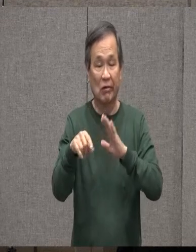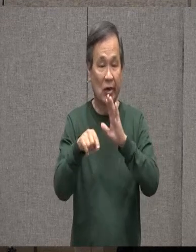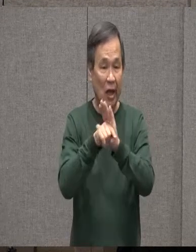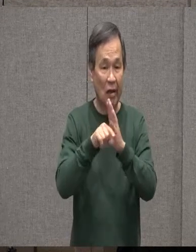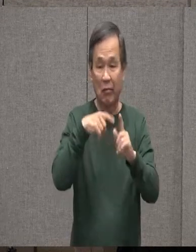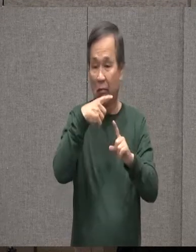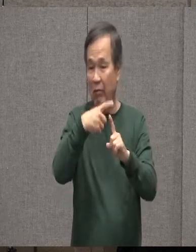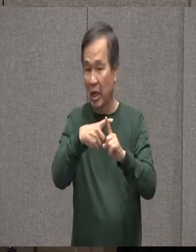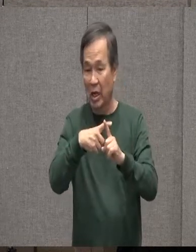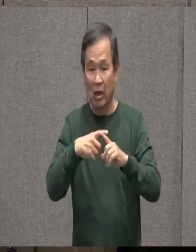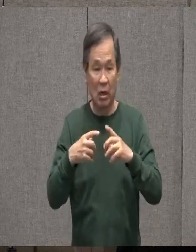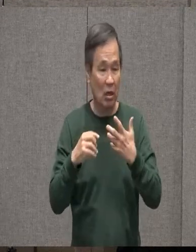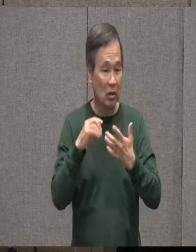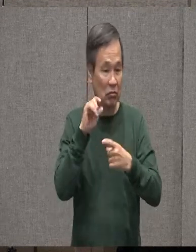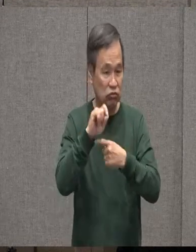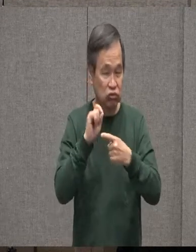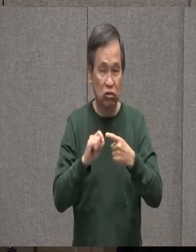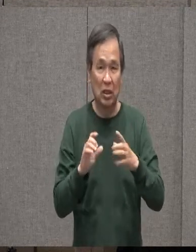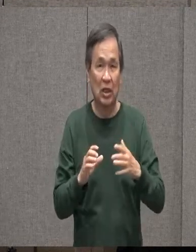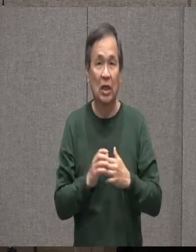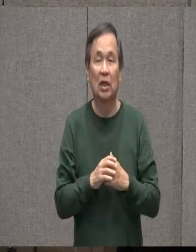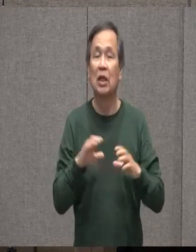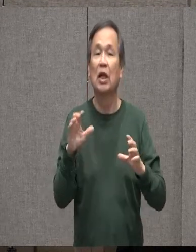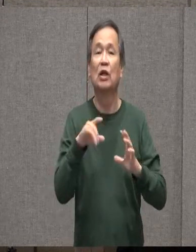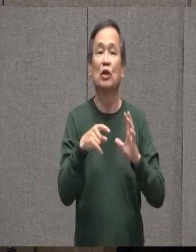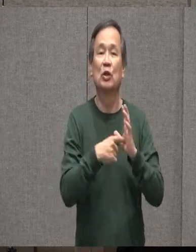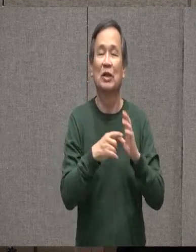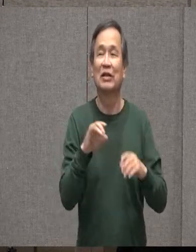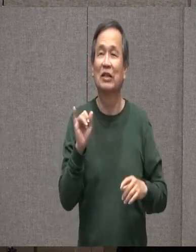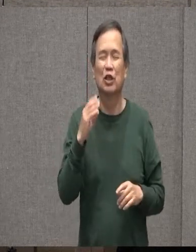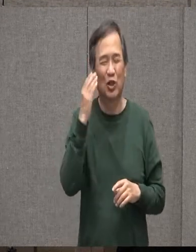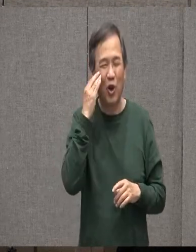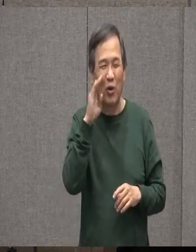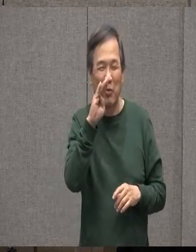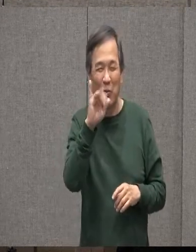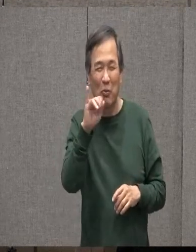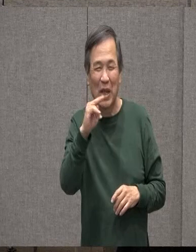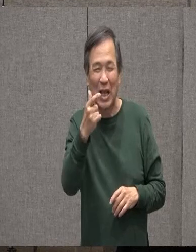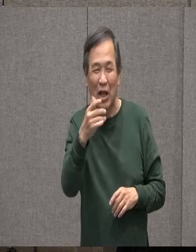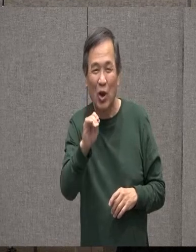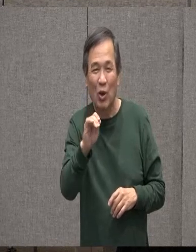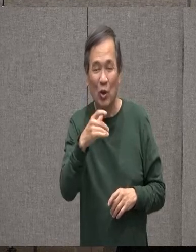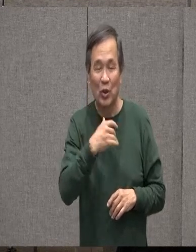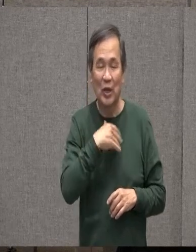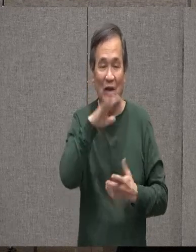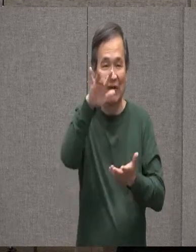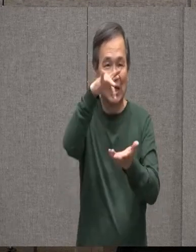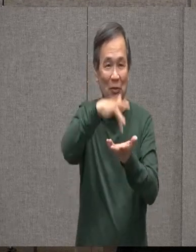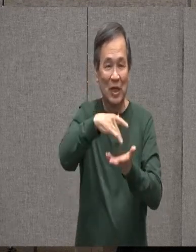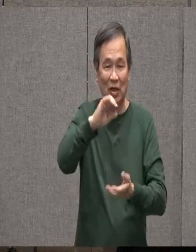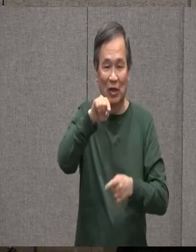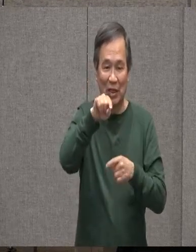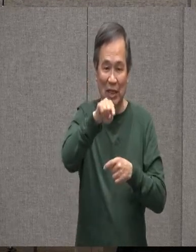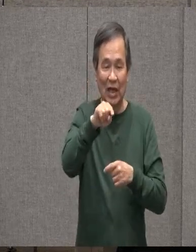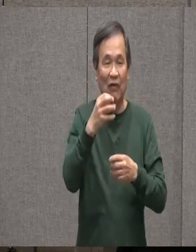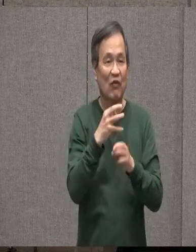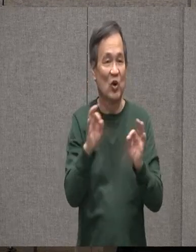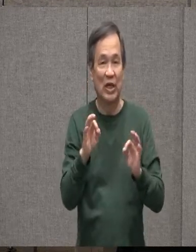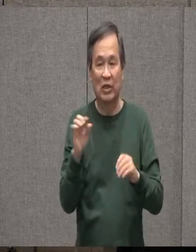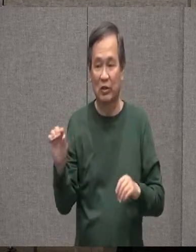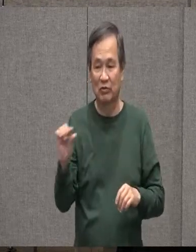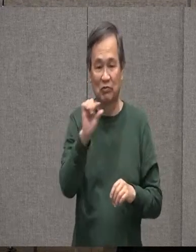doing subtraction. It could be just within that different section in that cage that you would have those two numbers. But remember, you can't